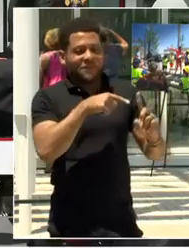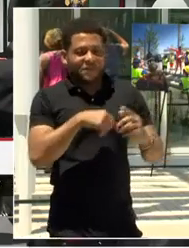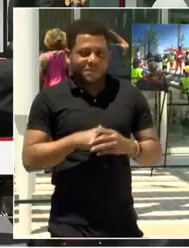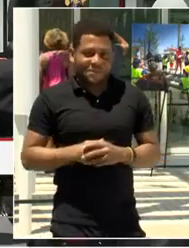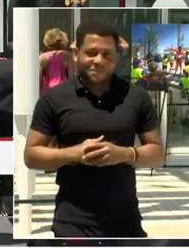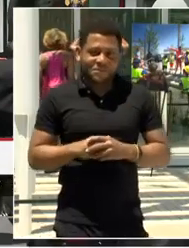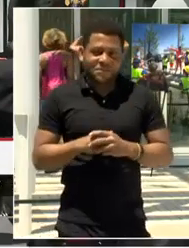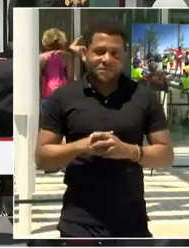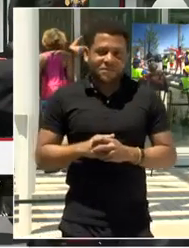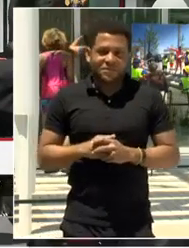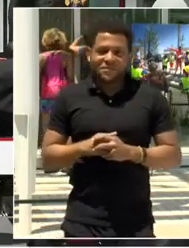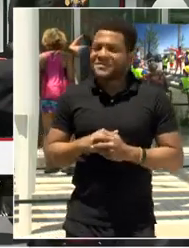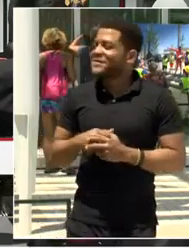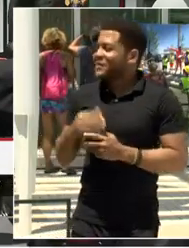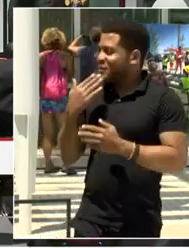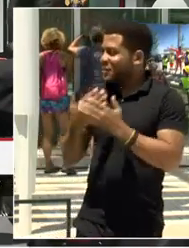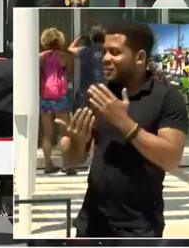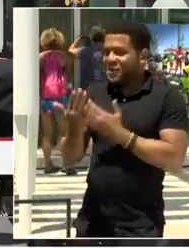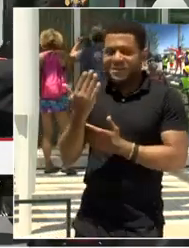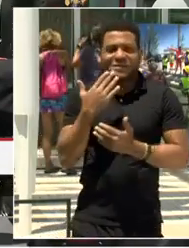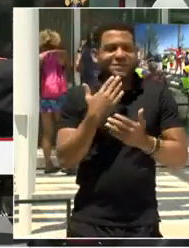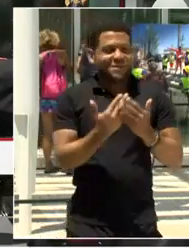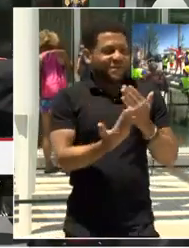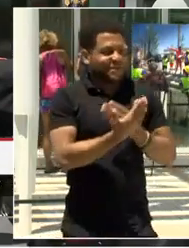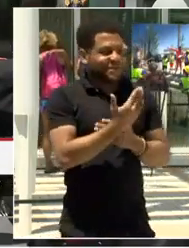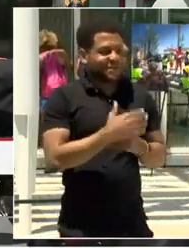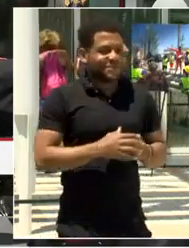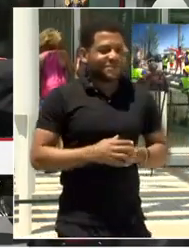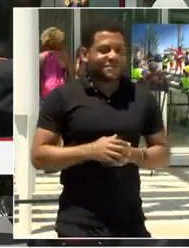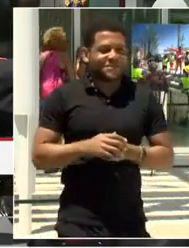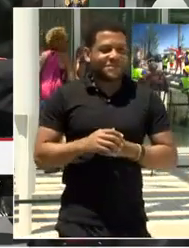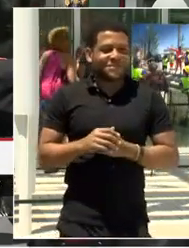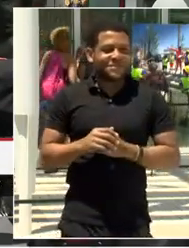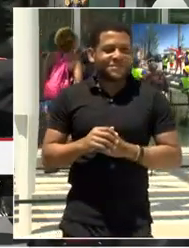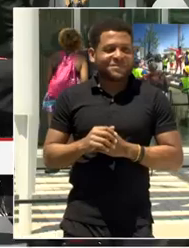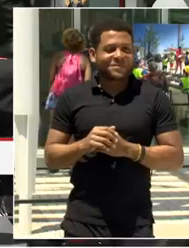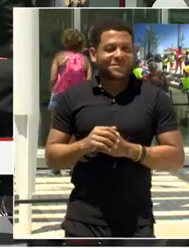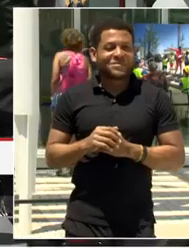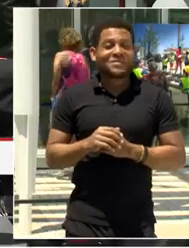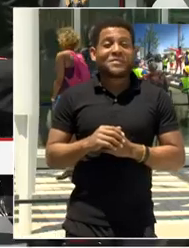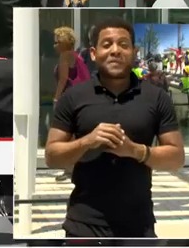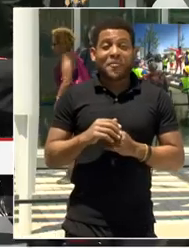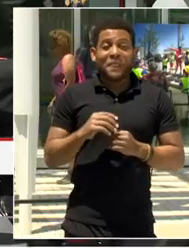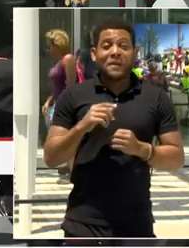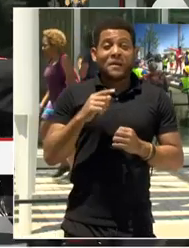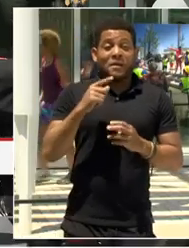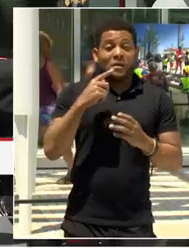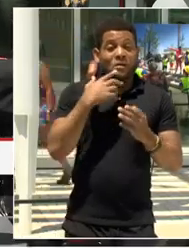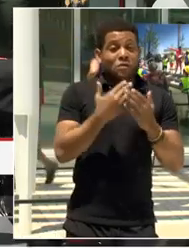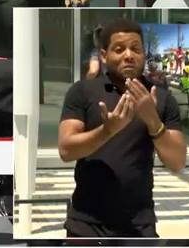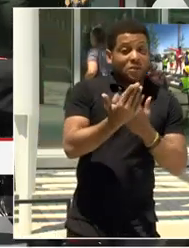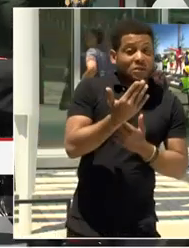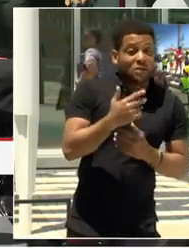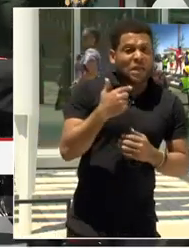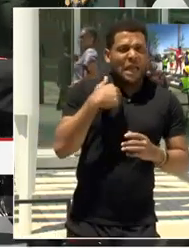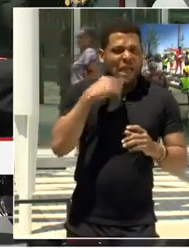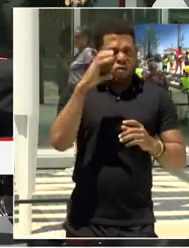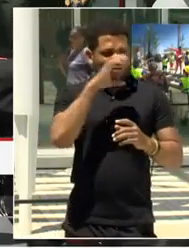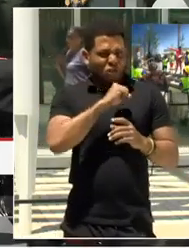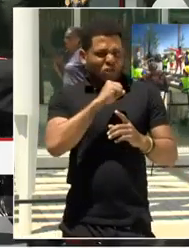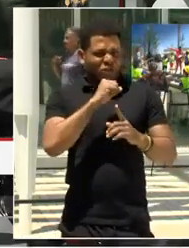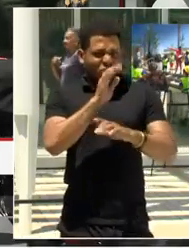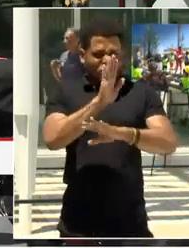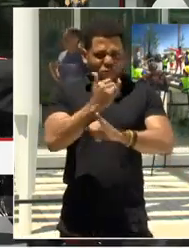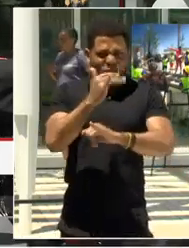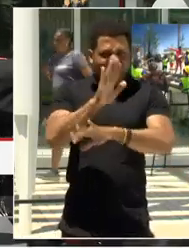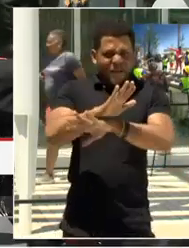Good morning. Good morning. Good morning. Well, I guess it's probably afternoon at this point, but 37 years